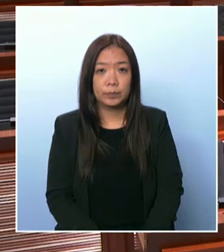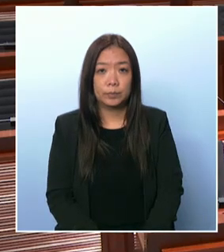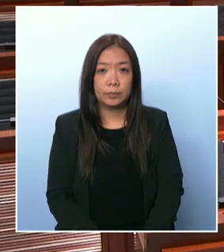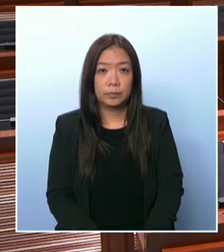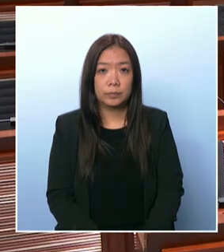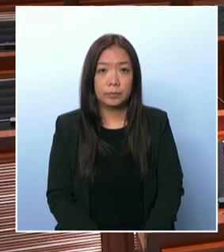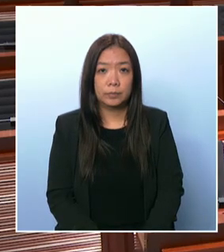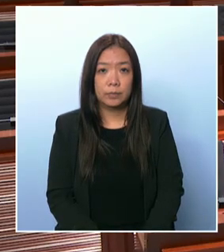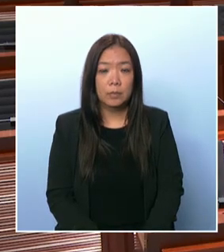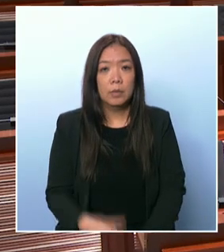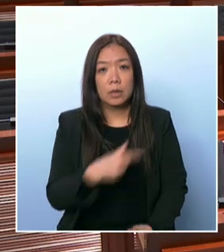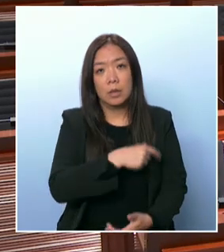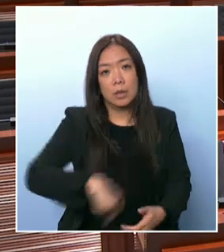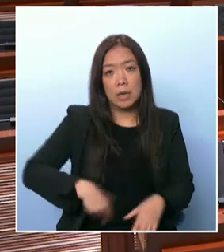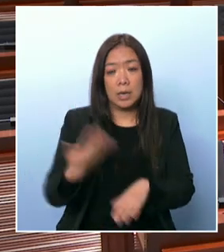Chan.